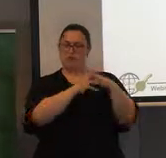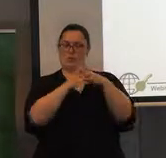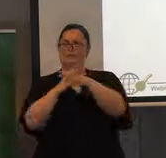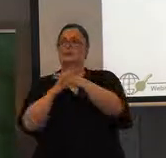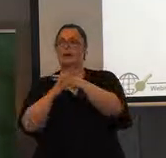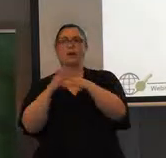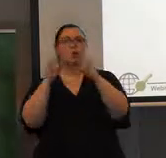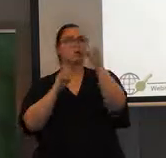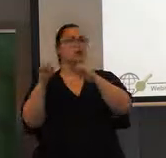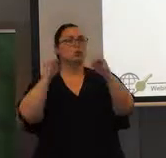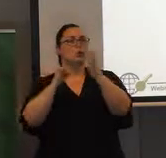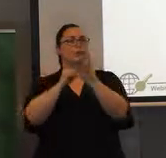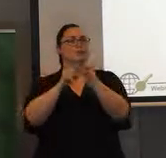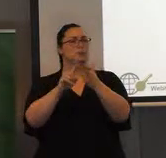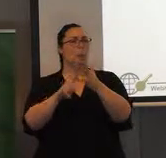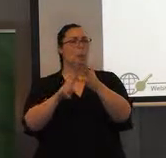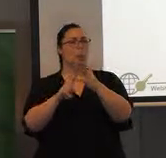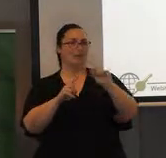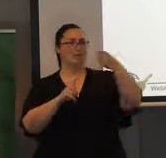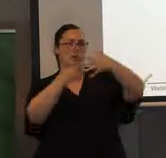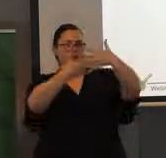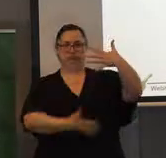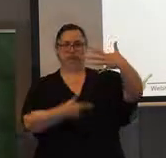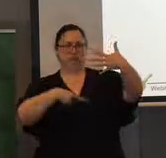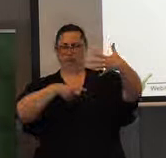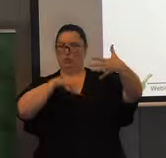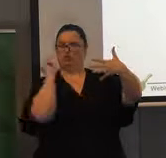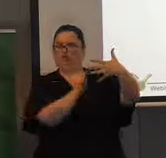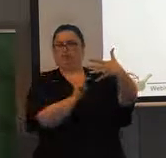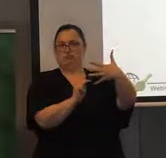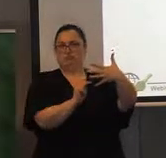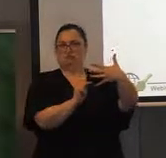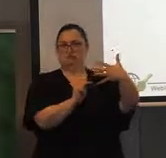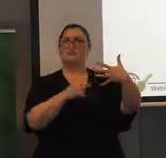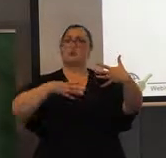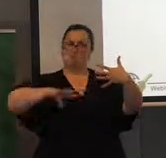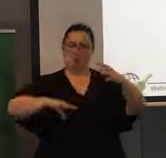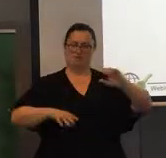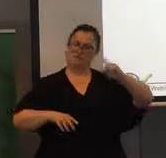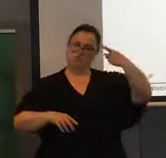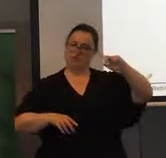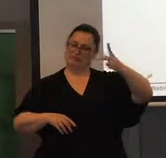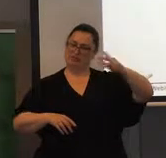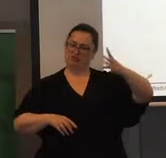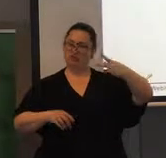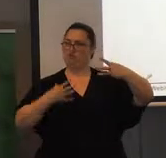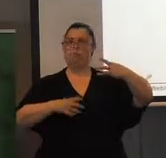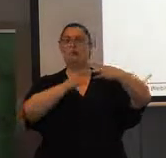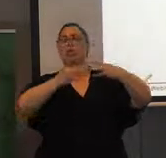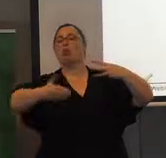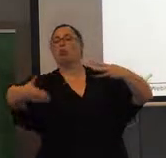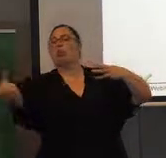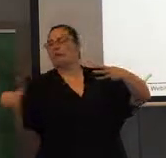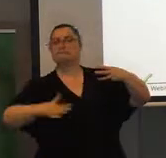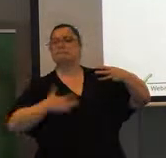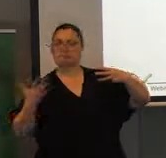website comes up on the first page of a Google search? One of those most common questions people ask. I want to come up higher in the list. How